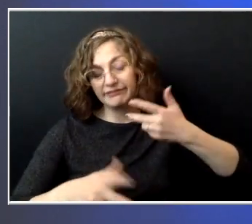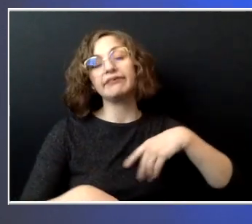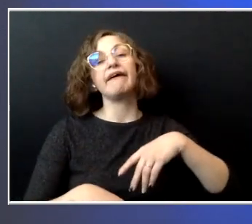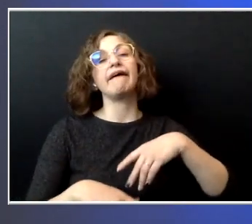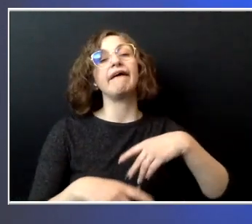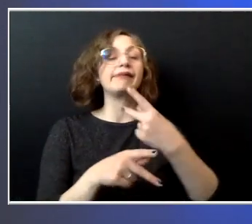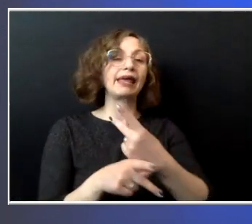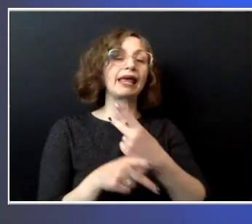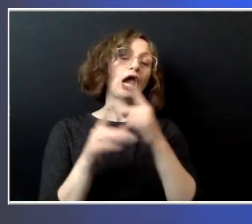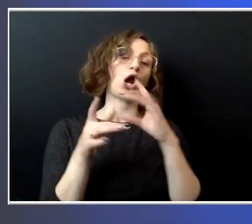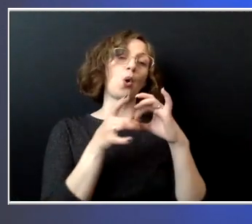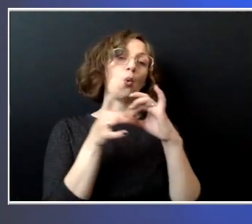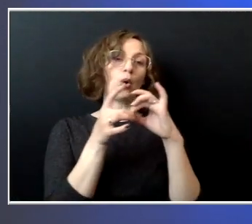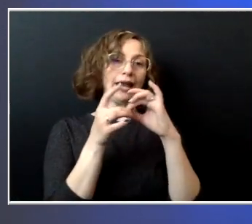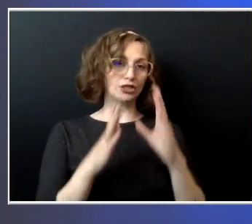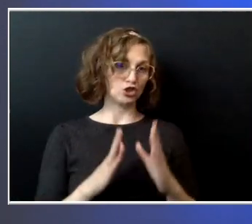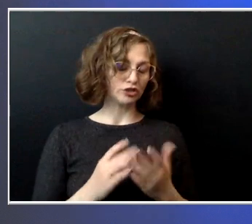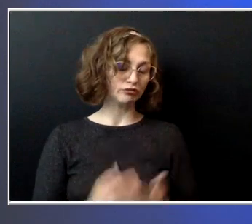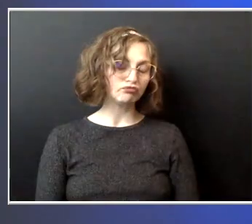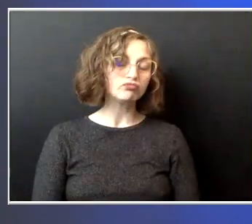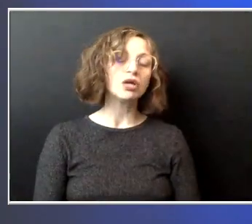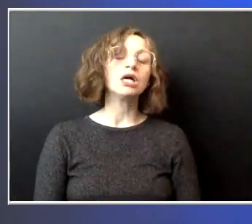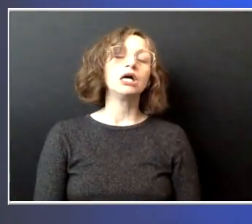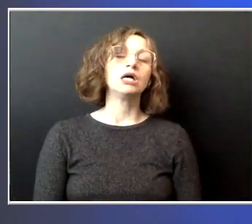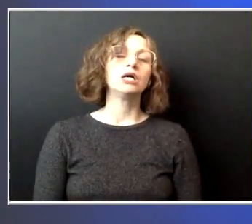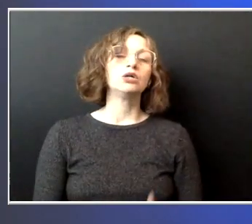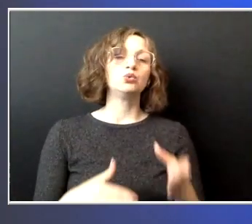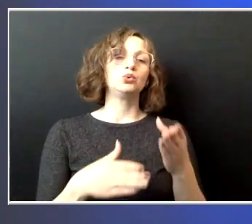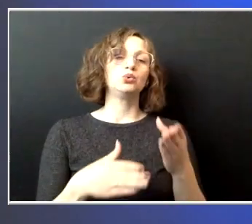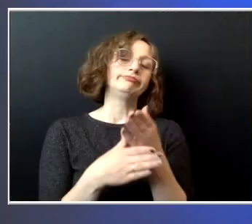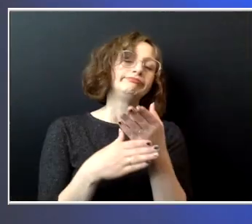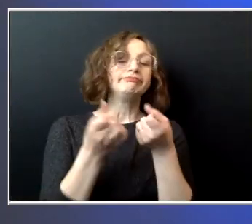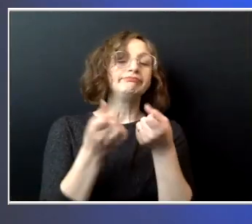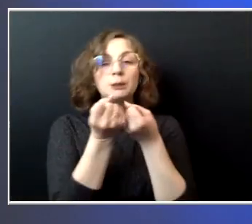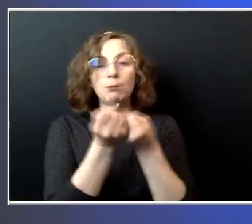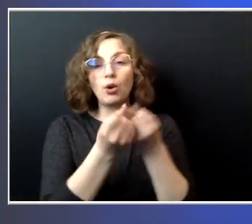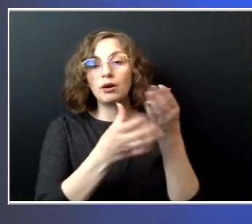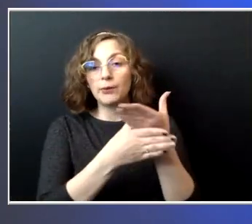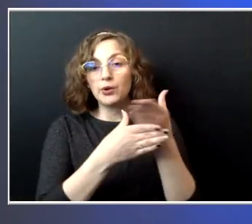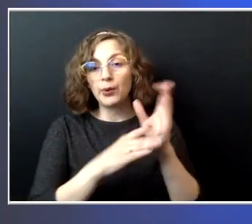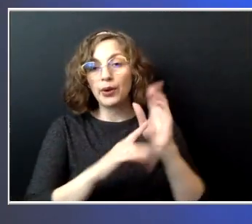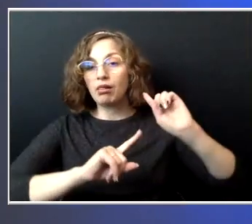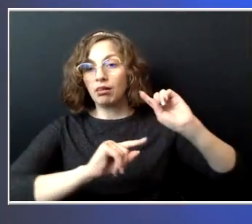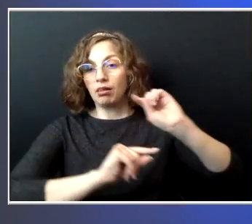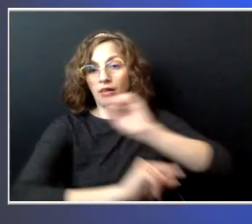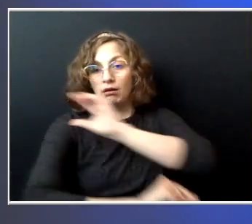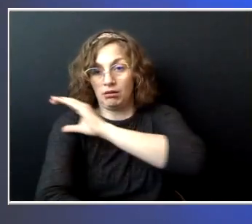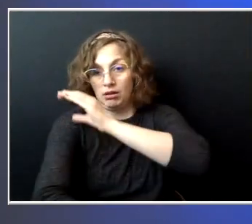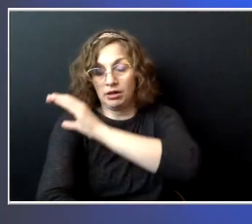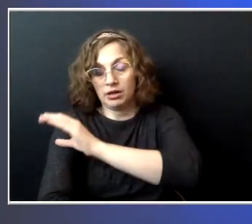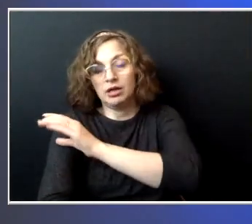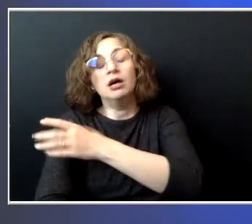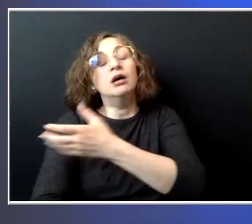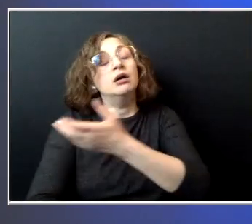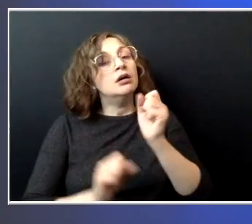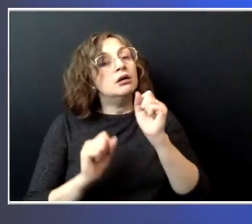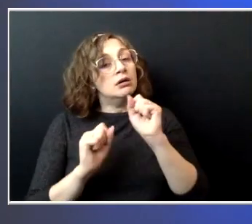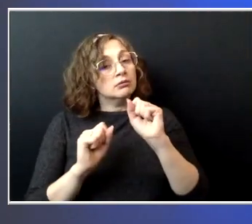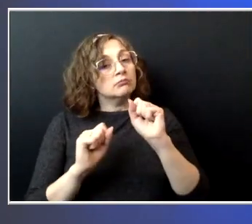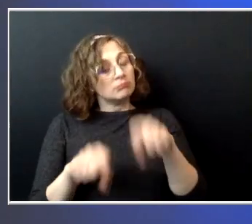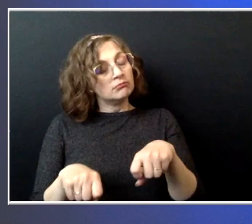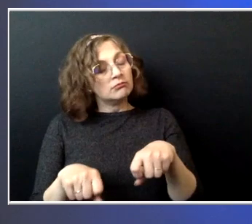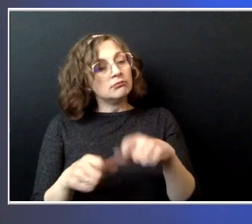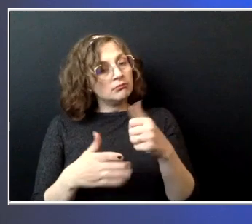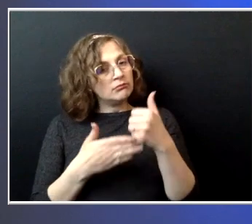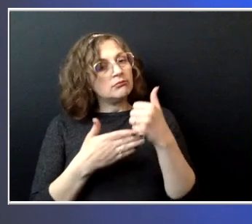managers to help support in between the clinic visits the patients back in their home communities, to just make sure that